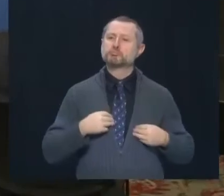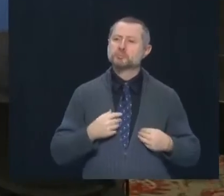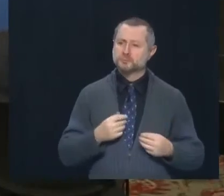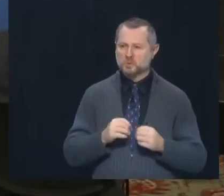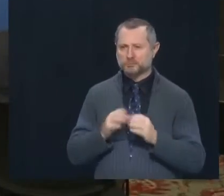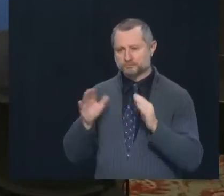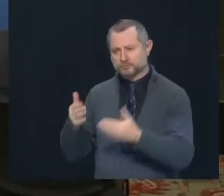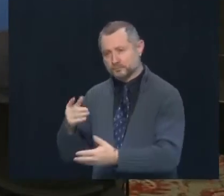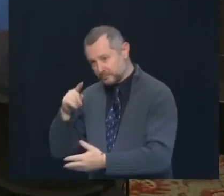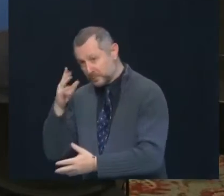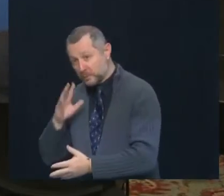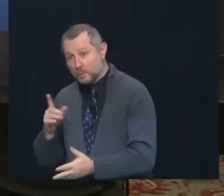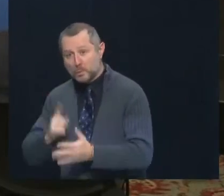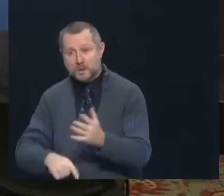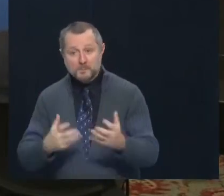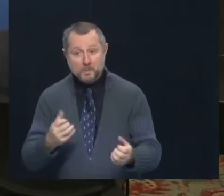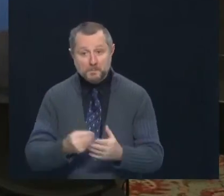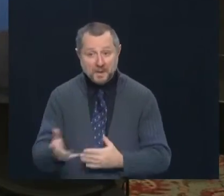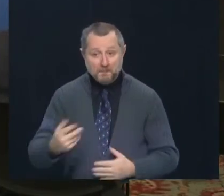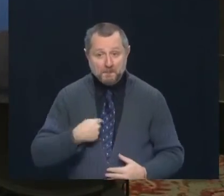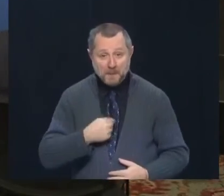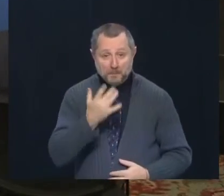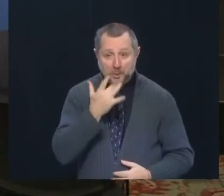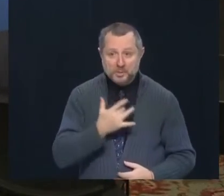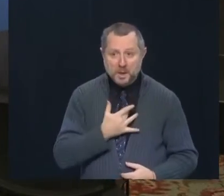You know what you could get me for my birthday? What's that?